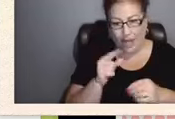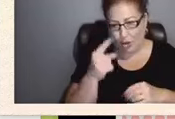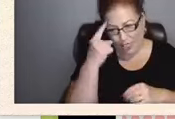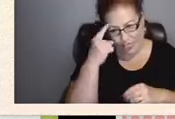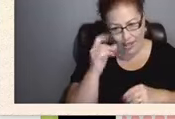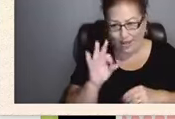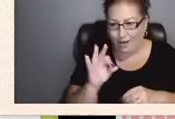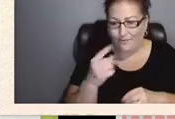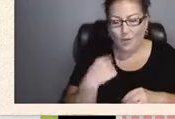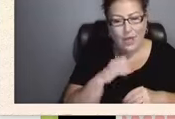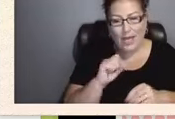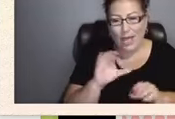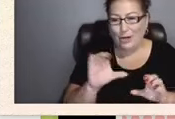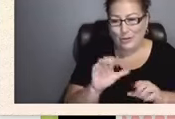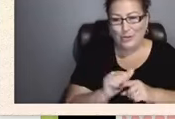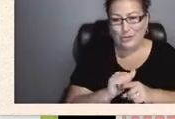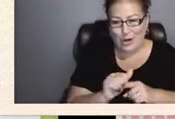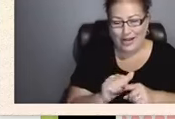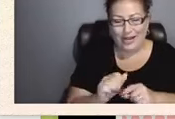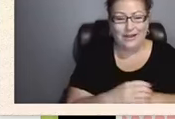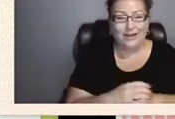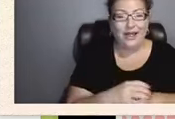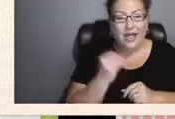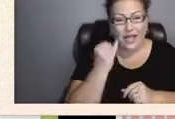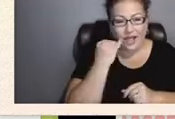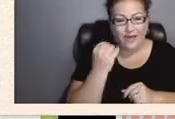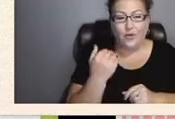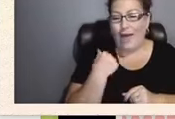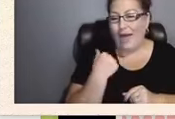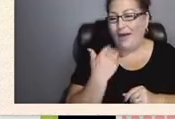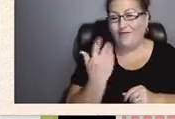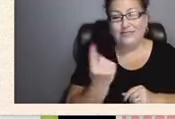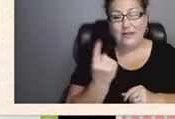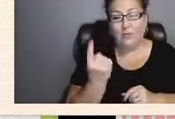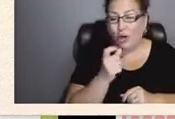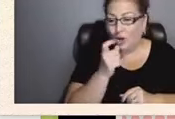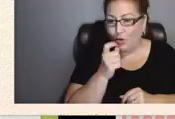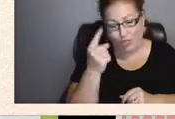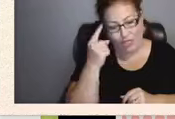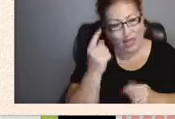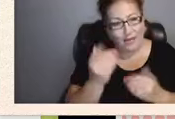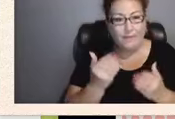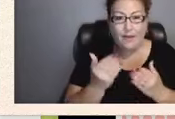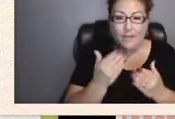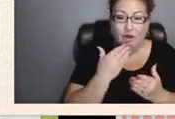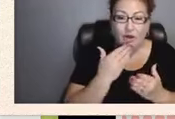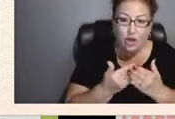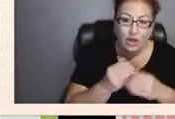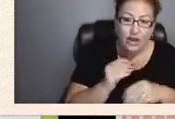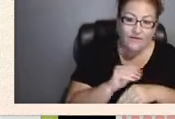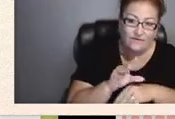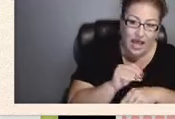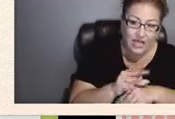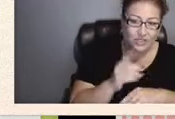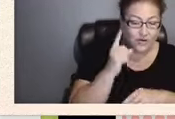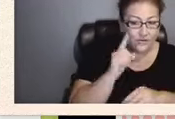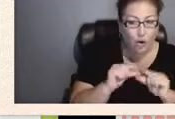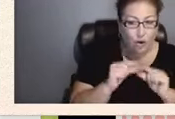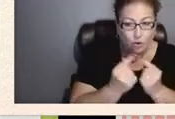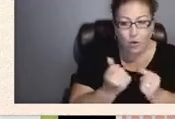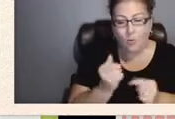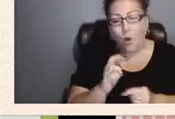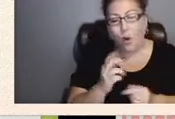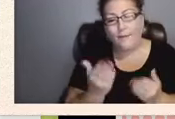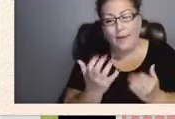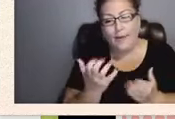could do a training. If you have somebody that you think might be a good advisor for a group or might want to help you, but they